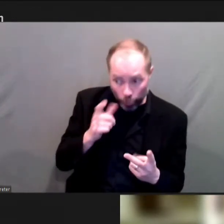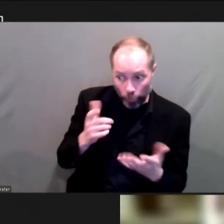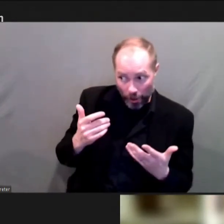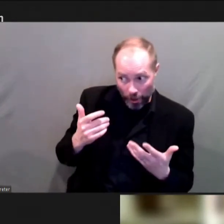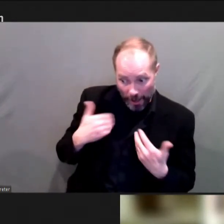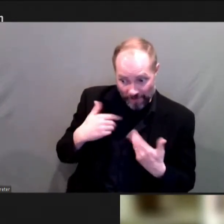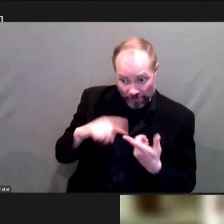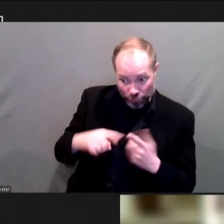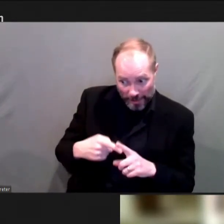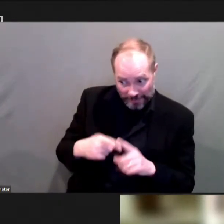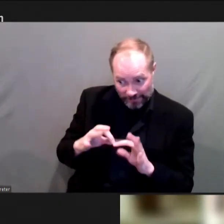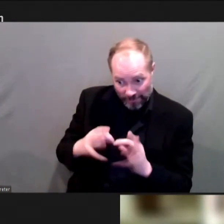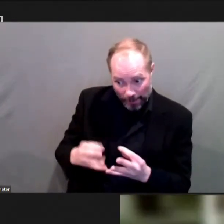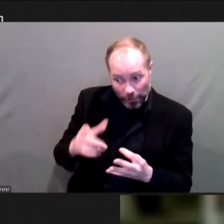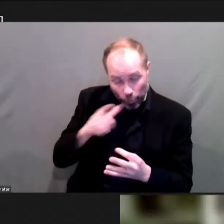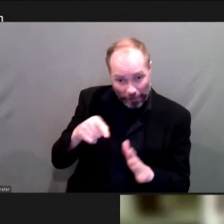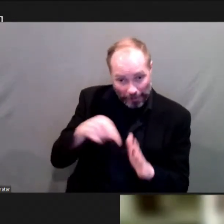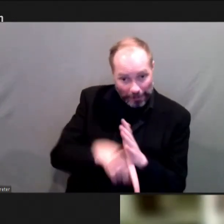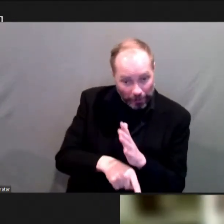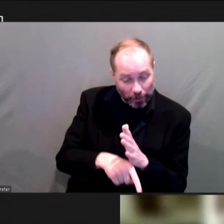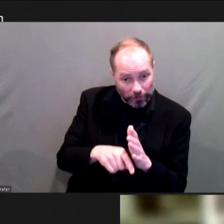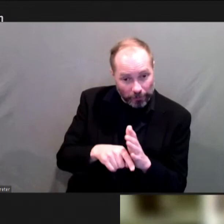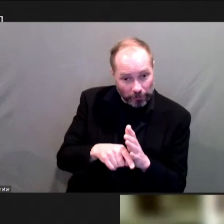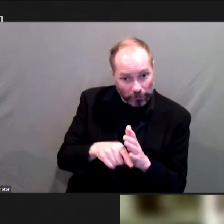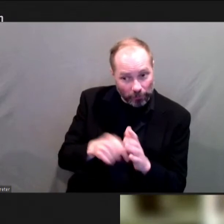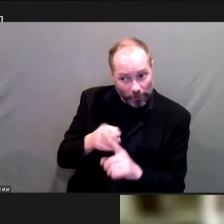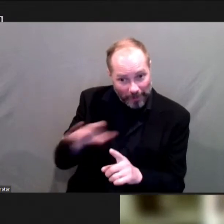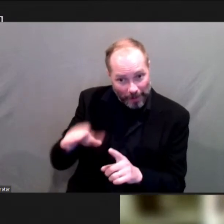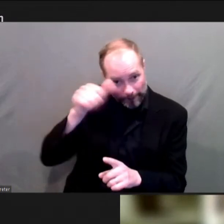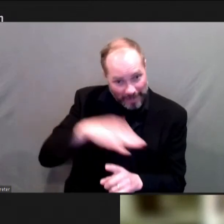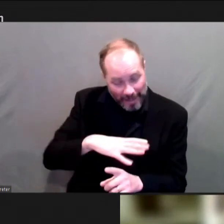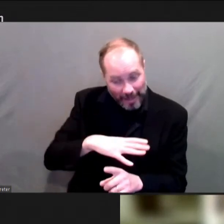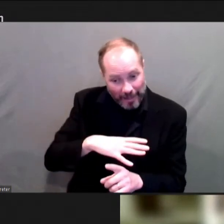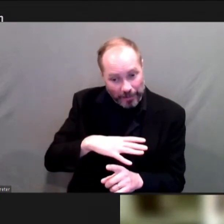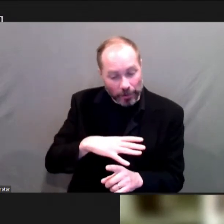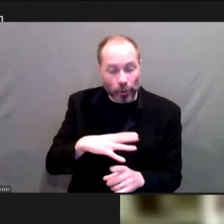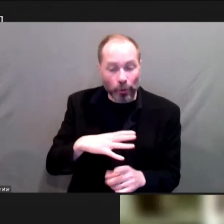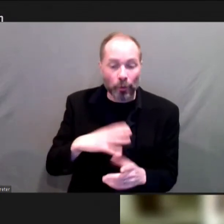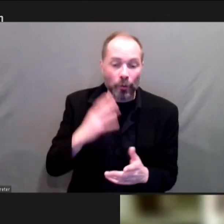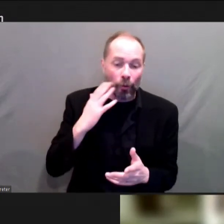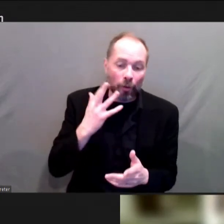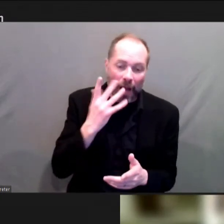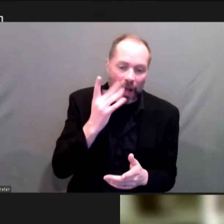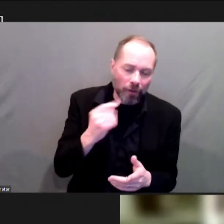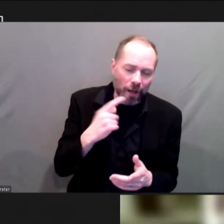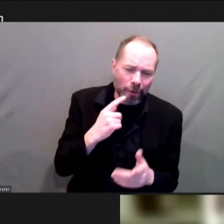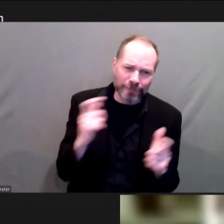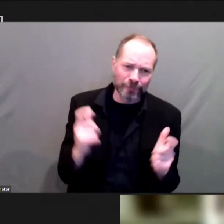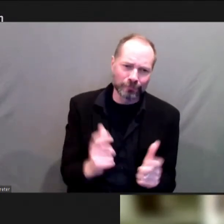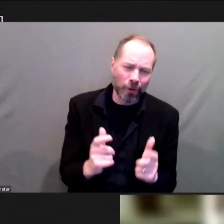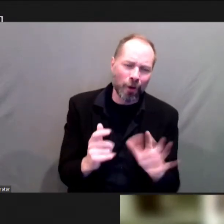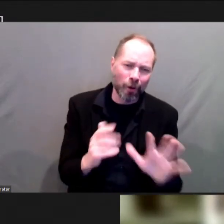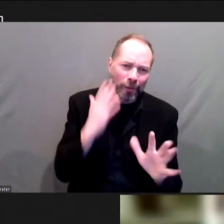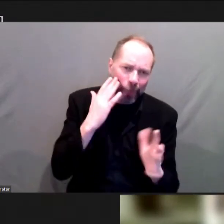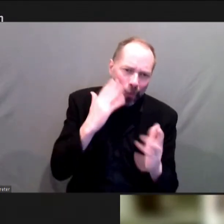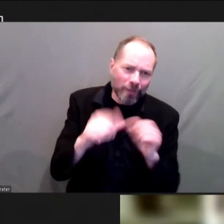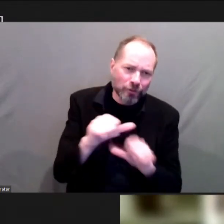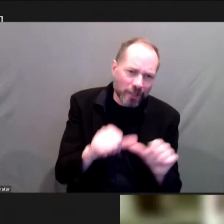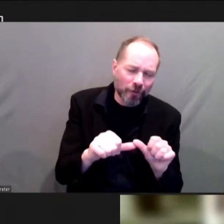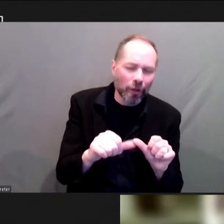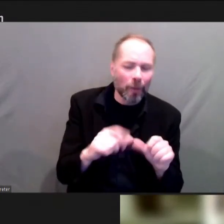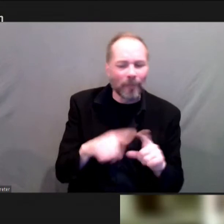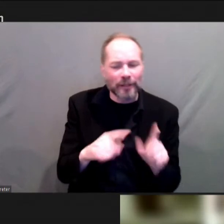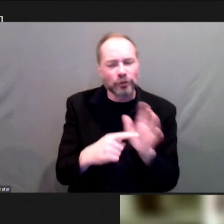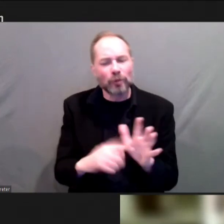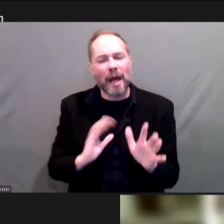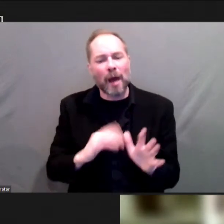killed in this episode, and I know that many of us do. Colorado is a small community, but it really shows our need to really